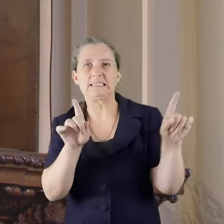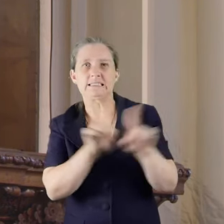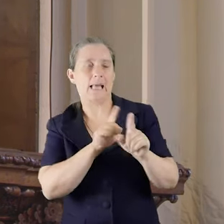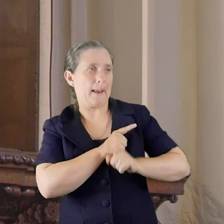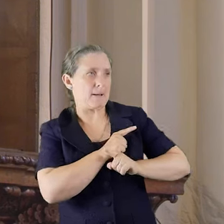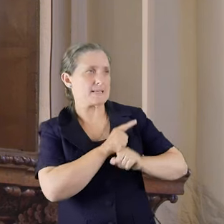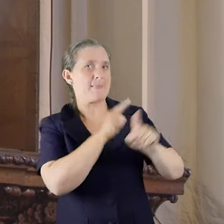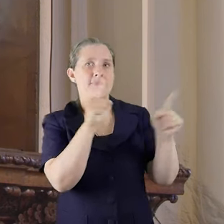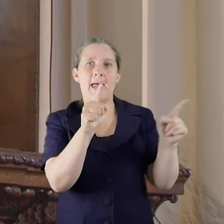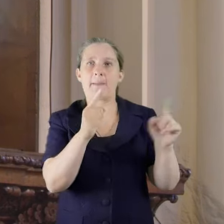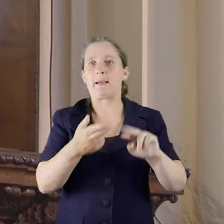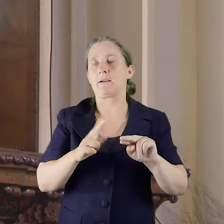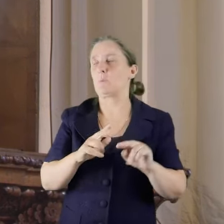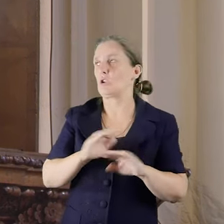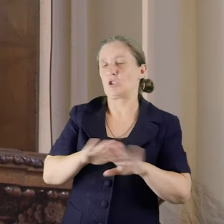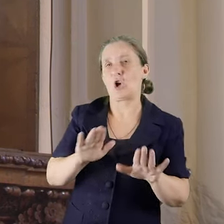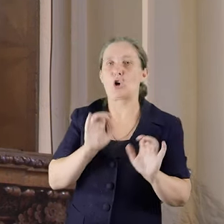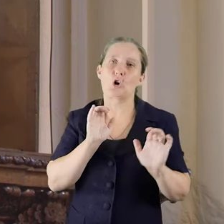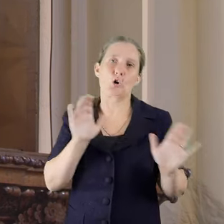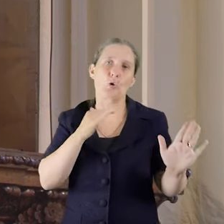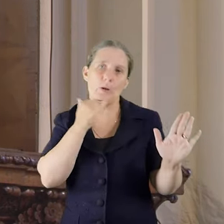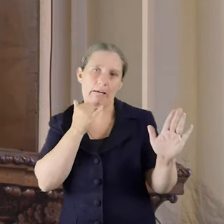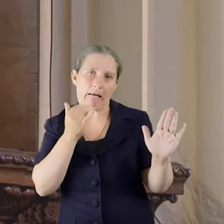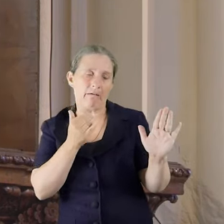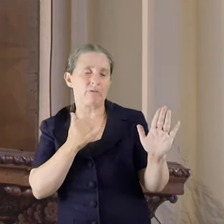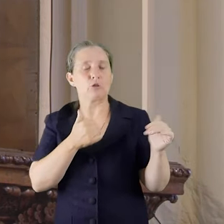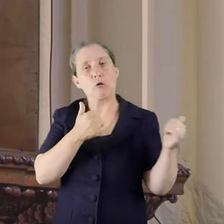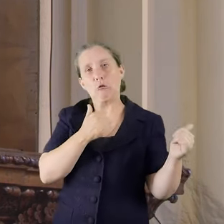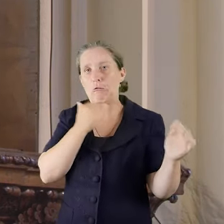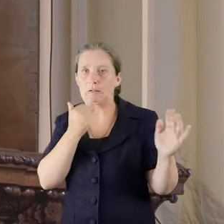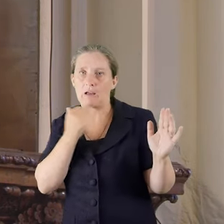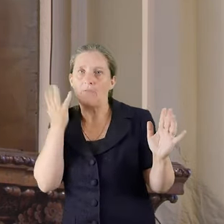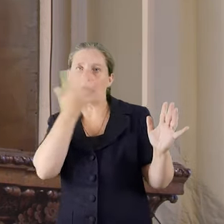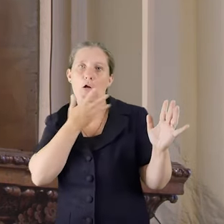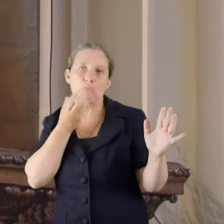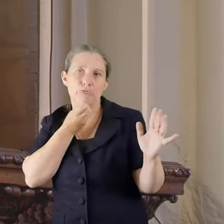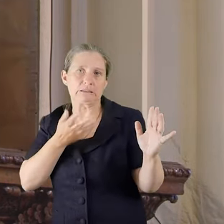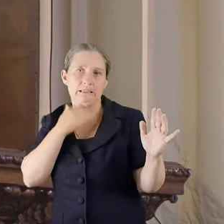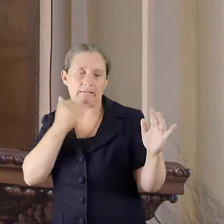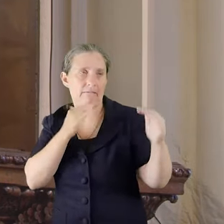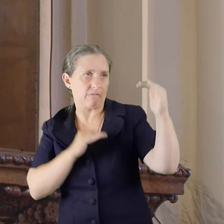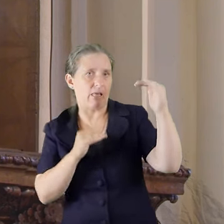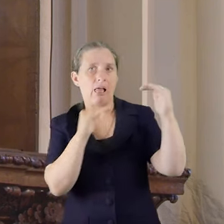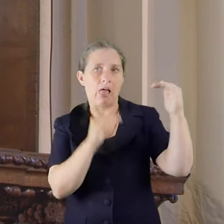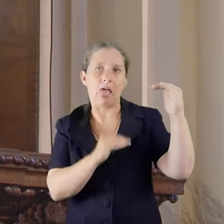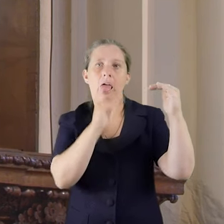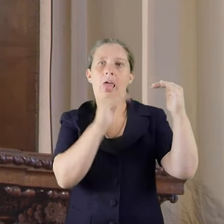like them, we're not cool enough, pretty enough, not good enough.